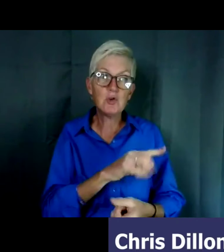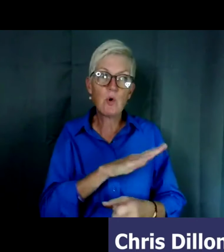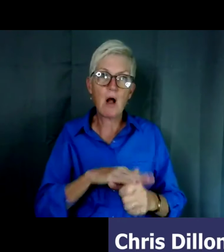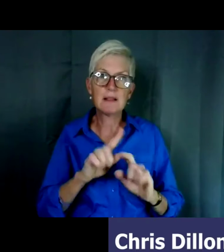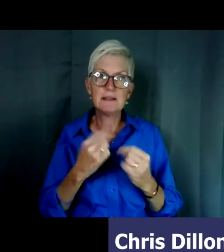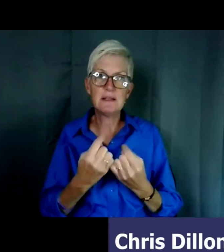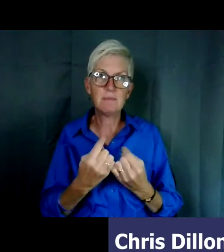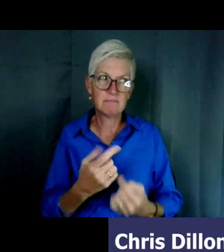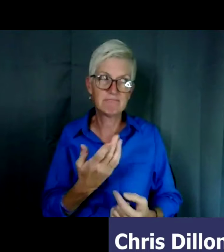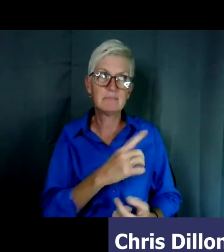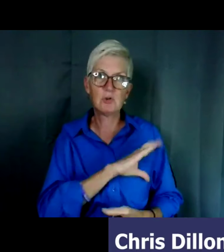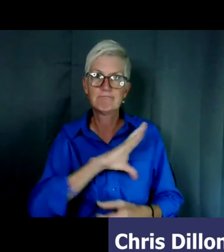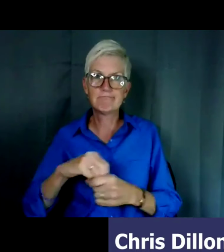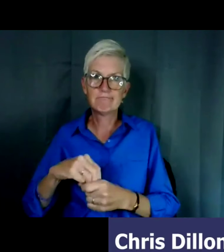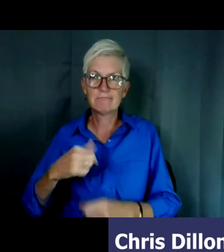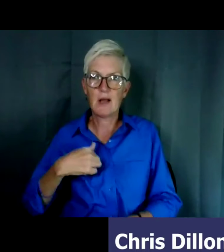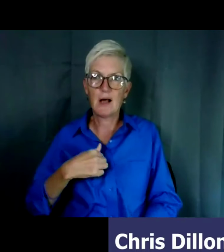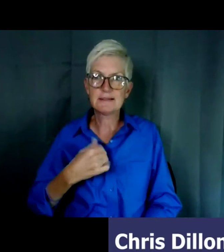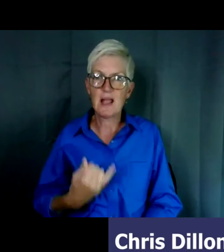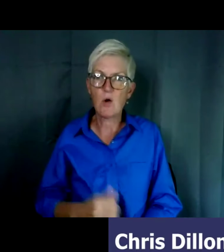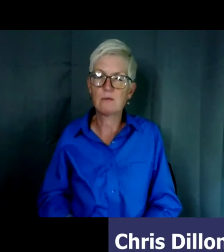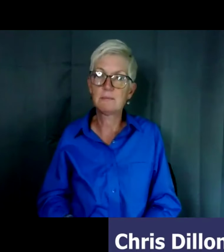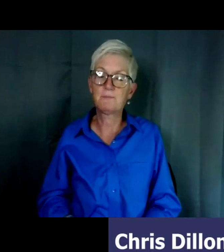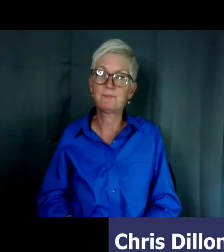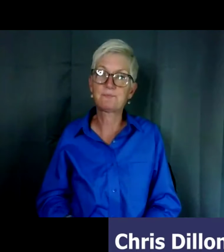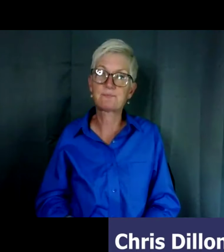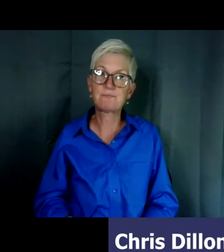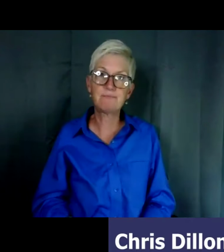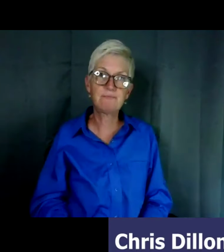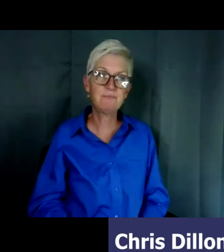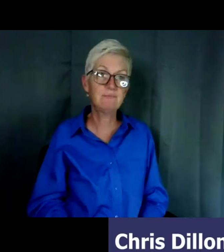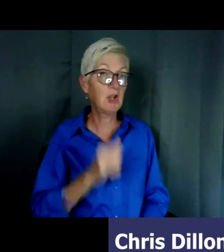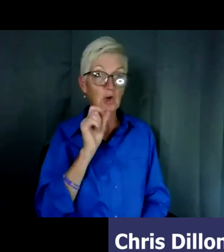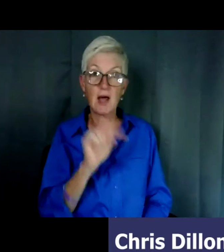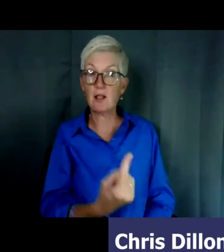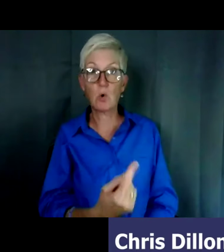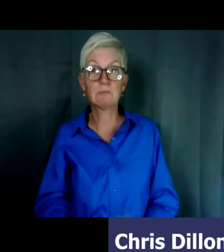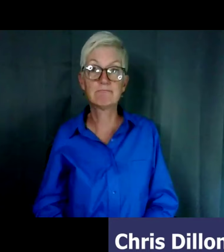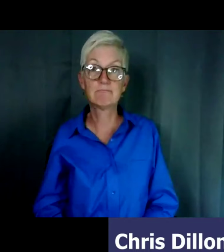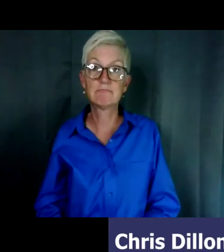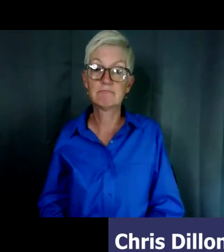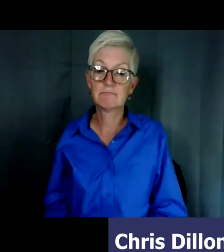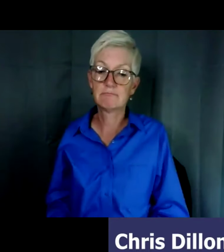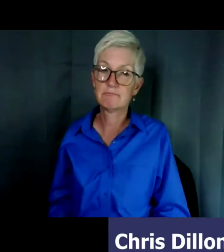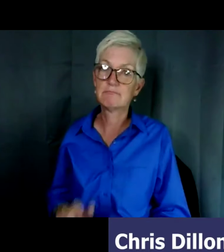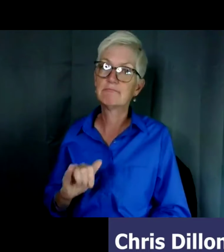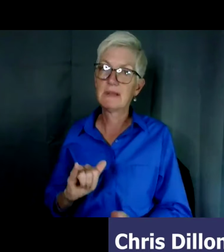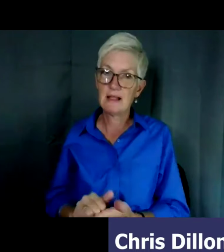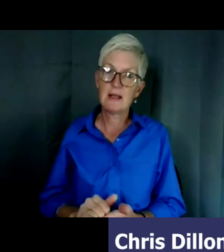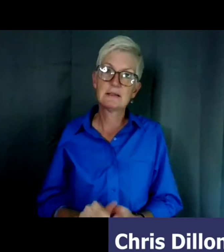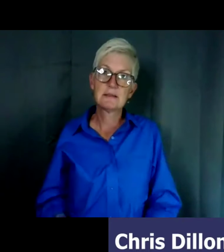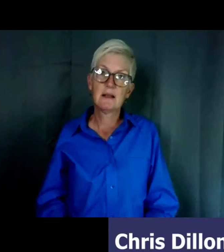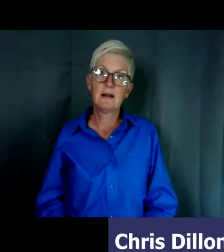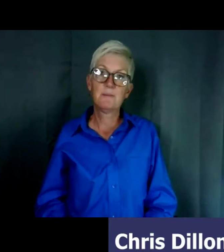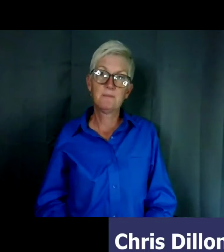one of us now. And, you know, that you're not going to be alone. And that's one of the things that it's not